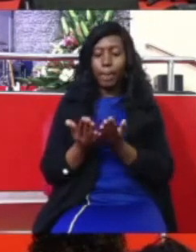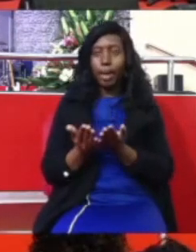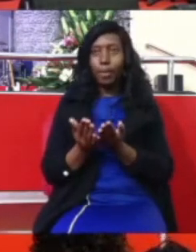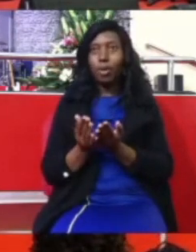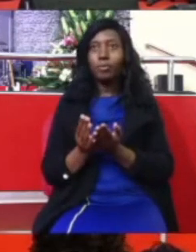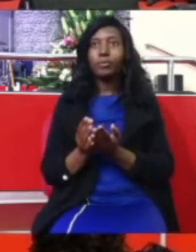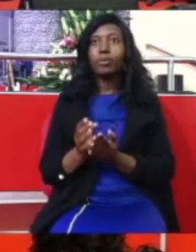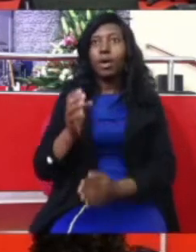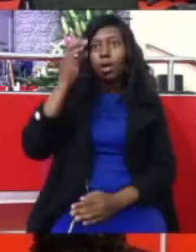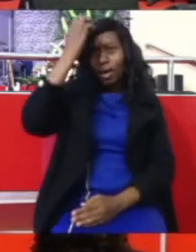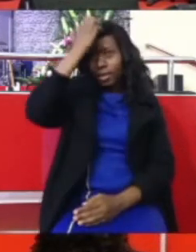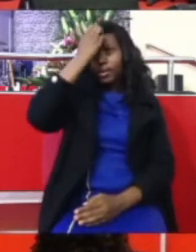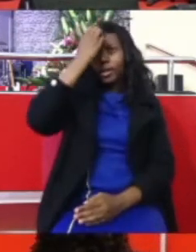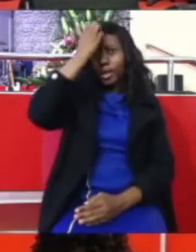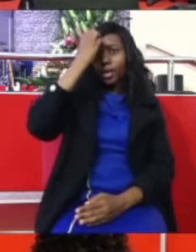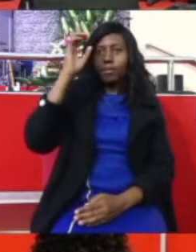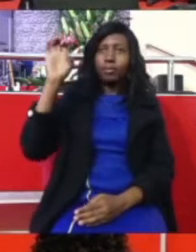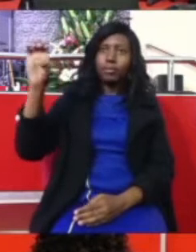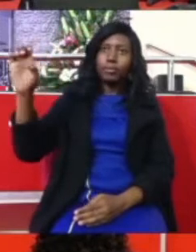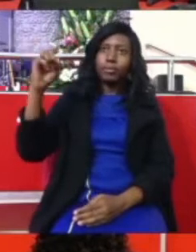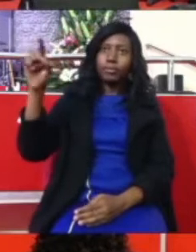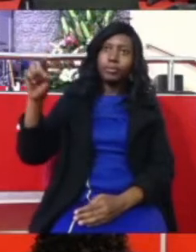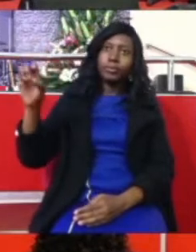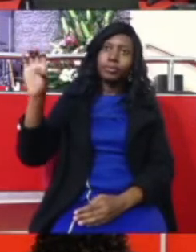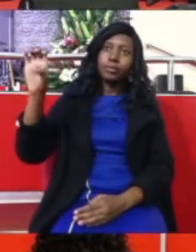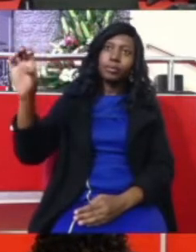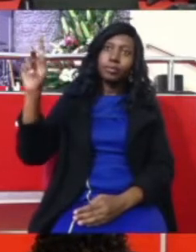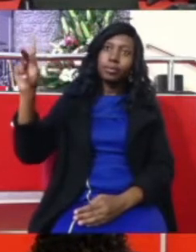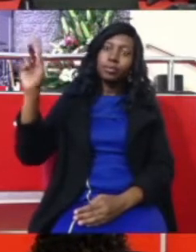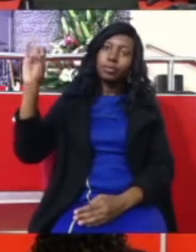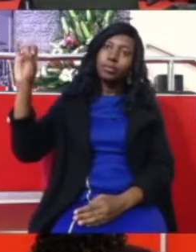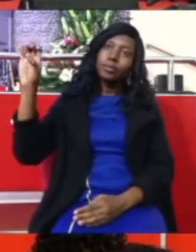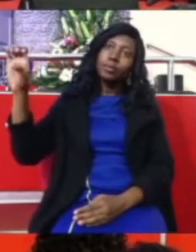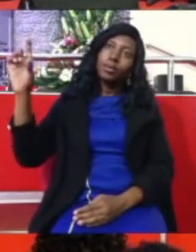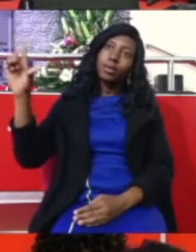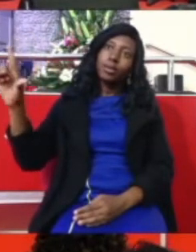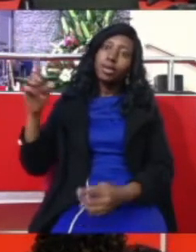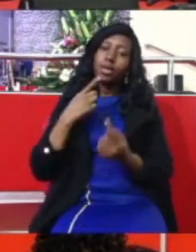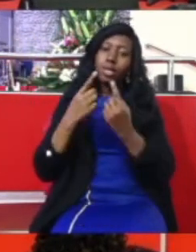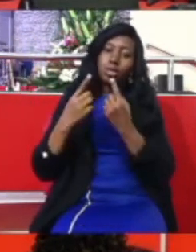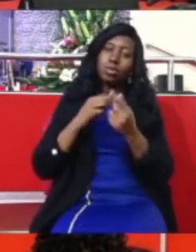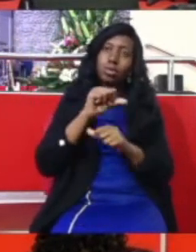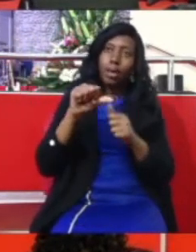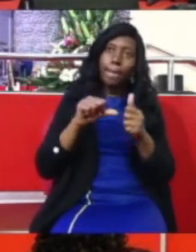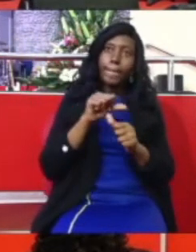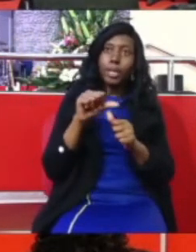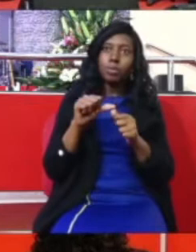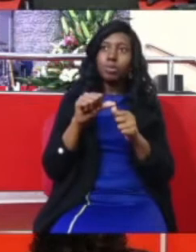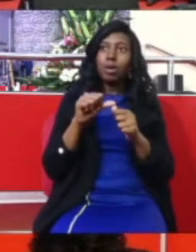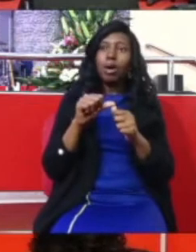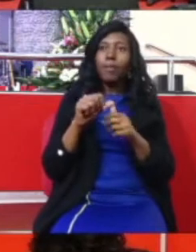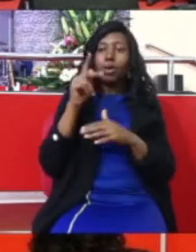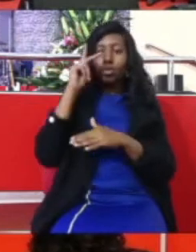time. Chapter 47 from verse 1 up to around verse 11, it talks about the heights at which the prophet